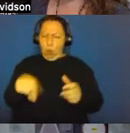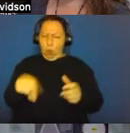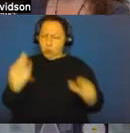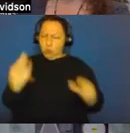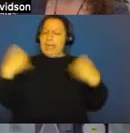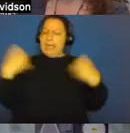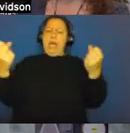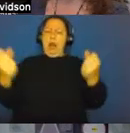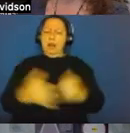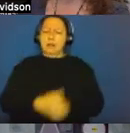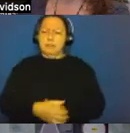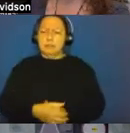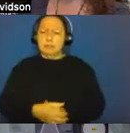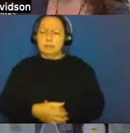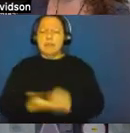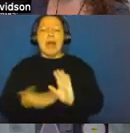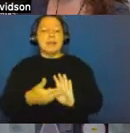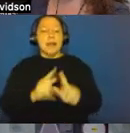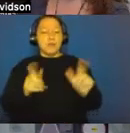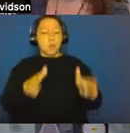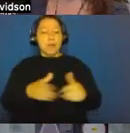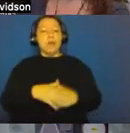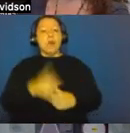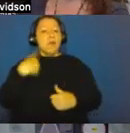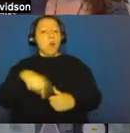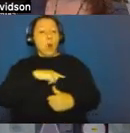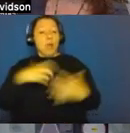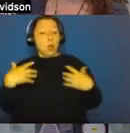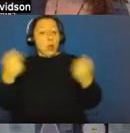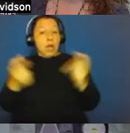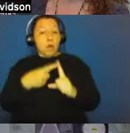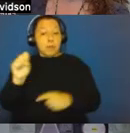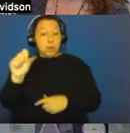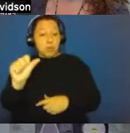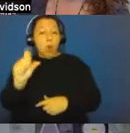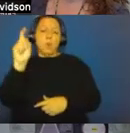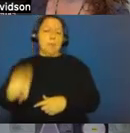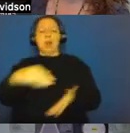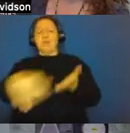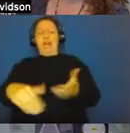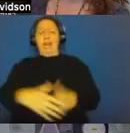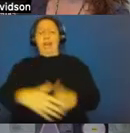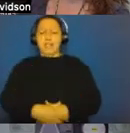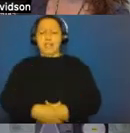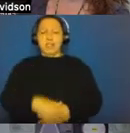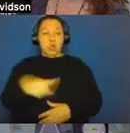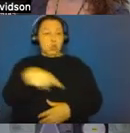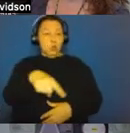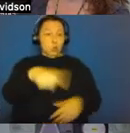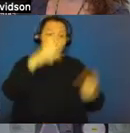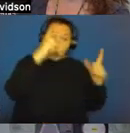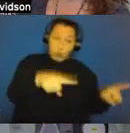In order for us to heal from sexual assault, we must forgive. Do you agree with that? Are you somewhere in the middle? Do